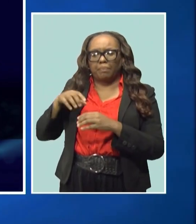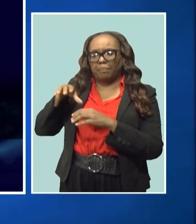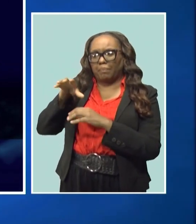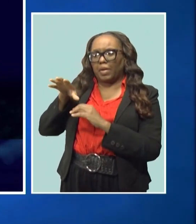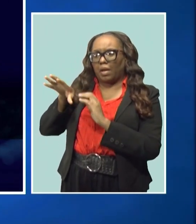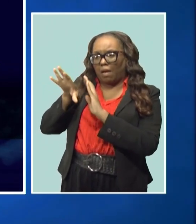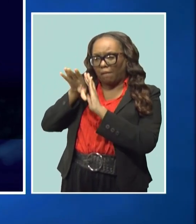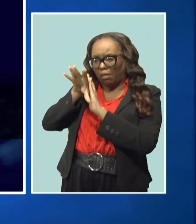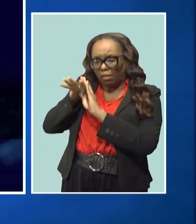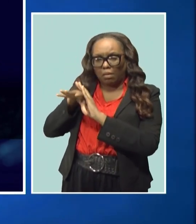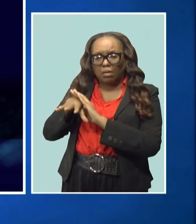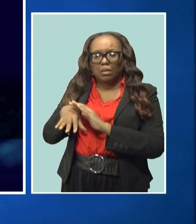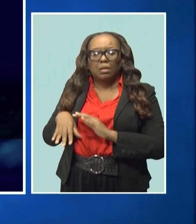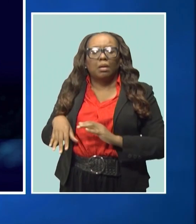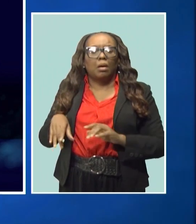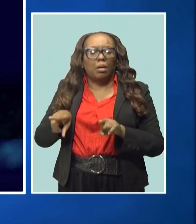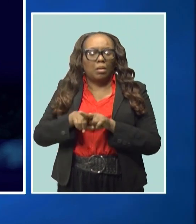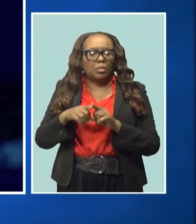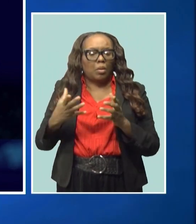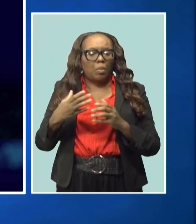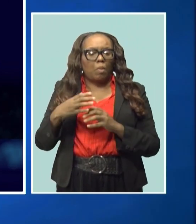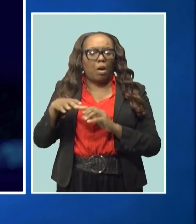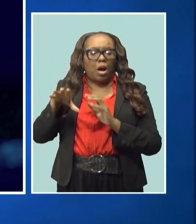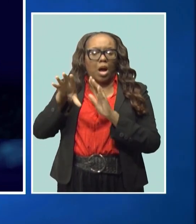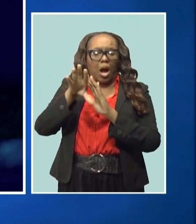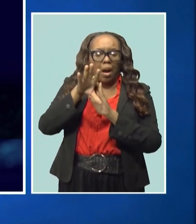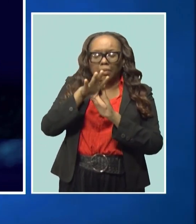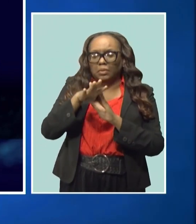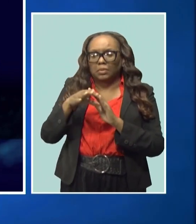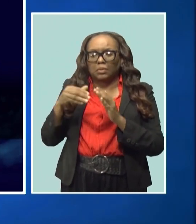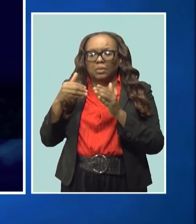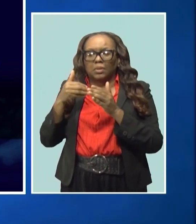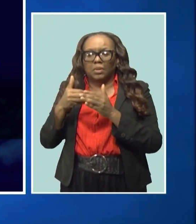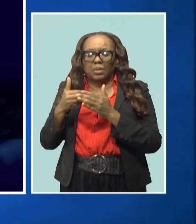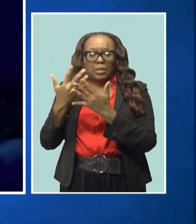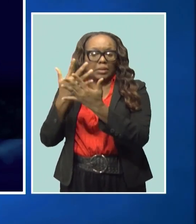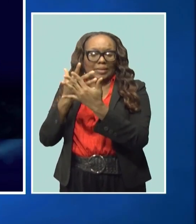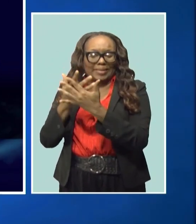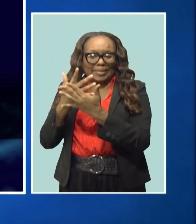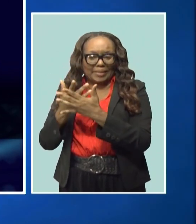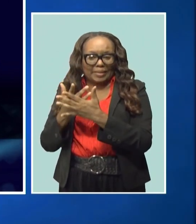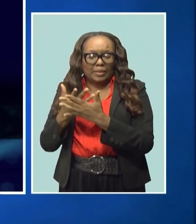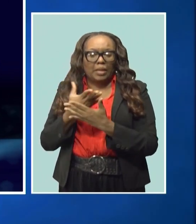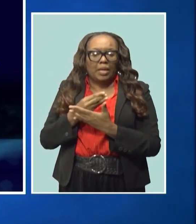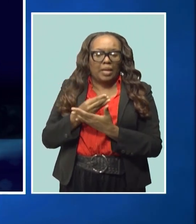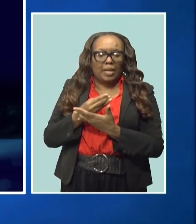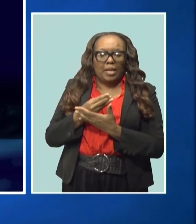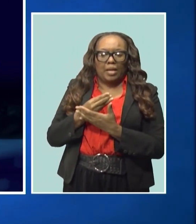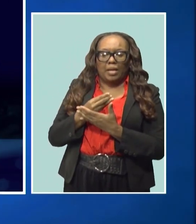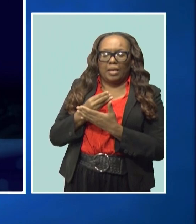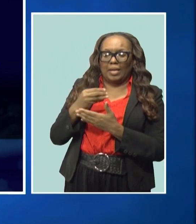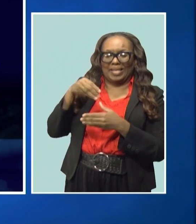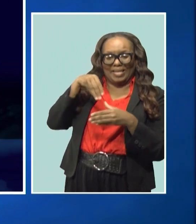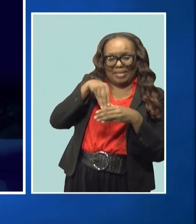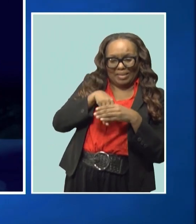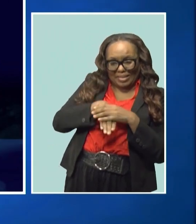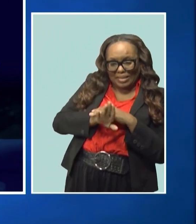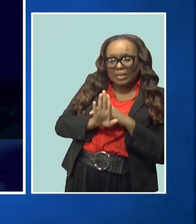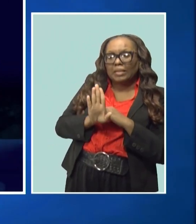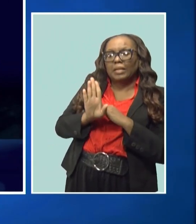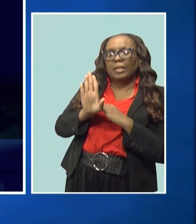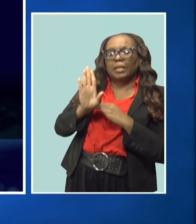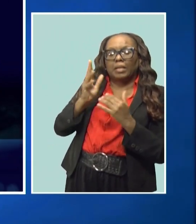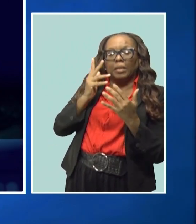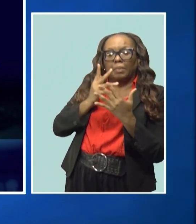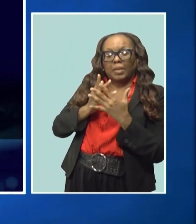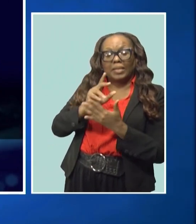should also be placed near the cells, entrances and exits of the station. Now, our suggestions safeguard the rights of